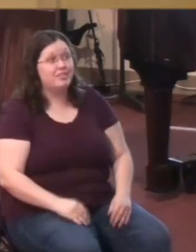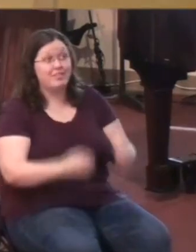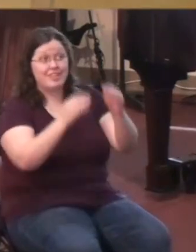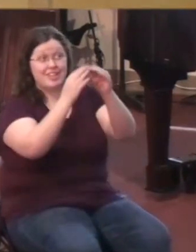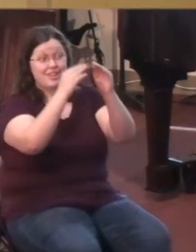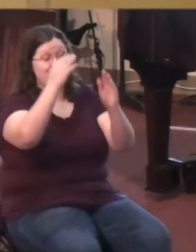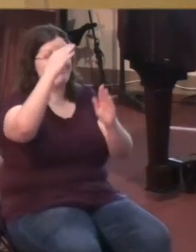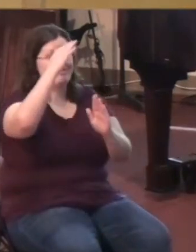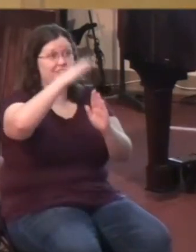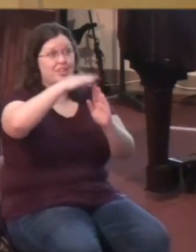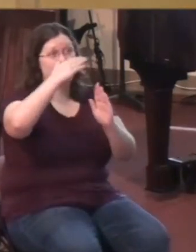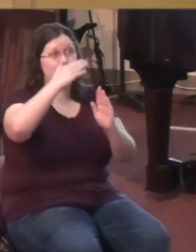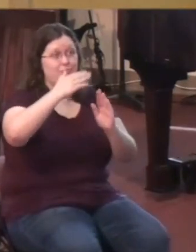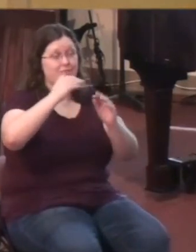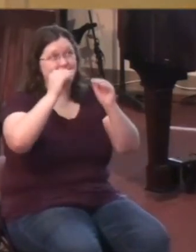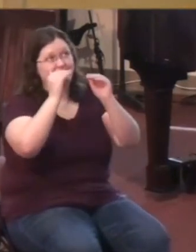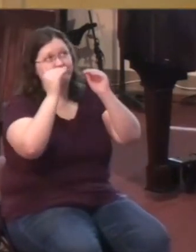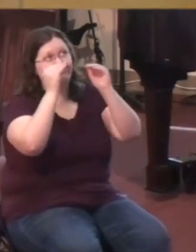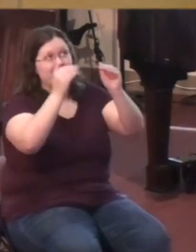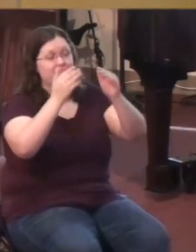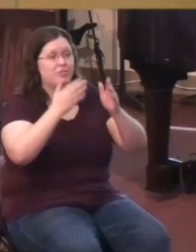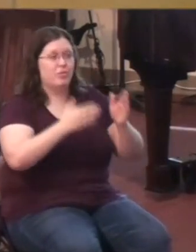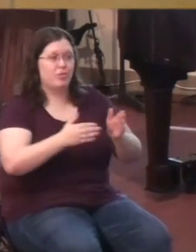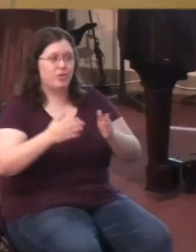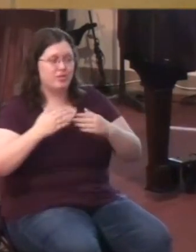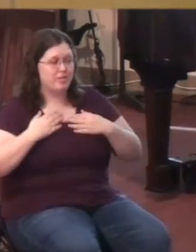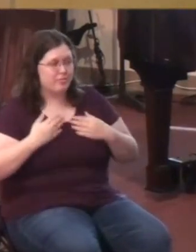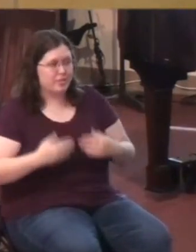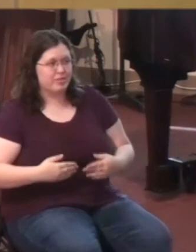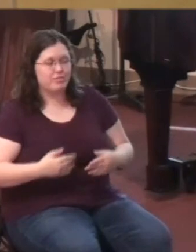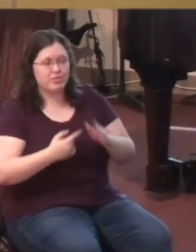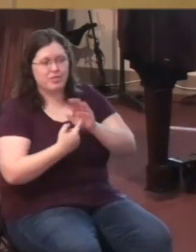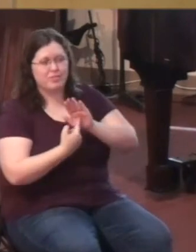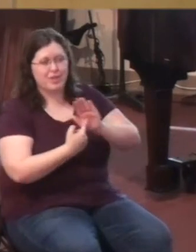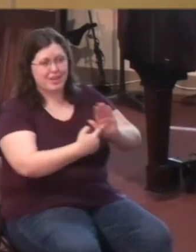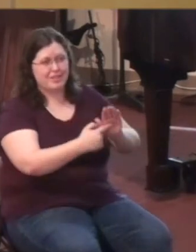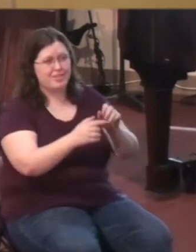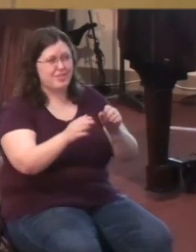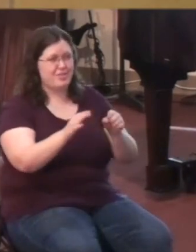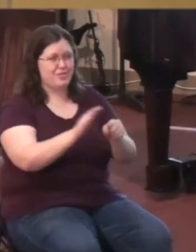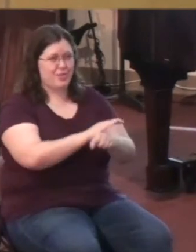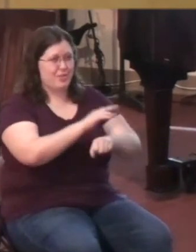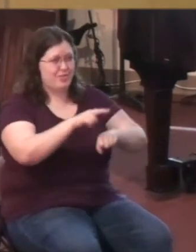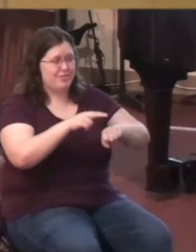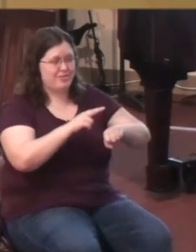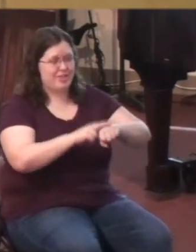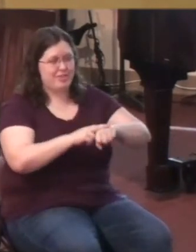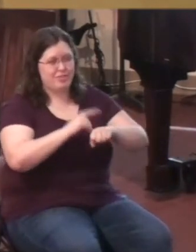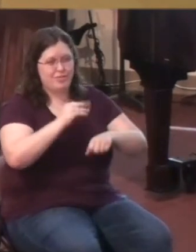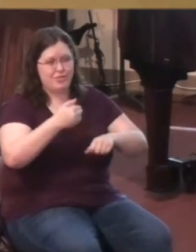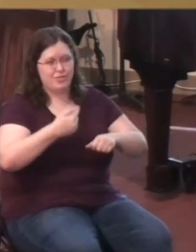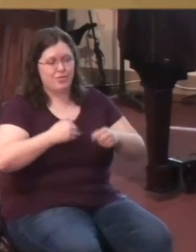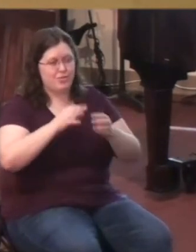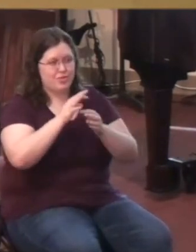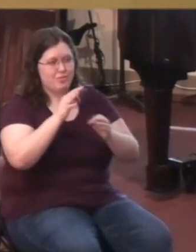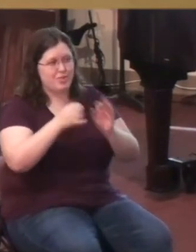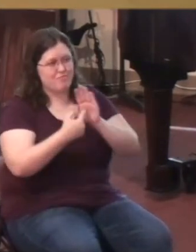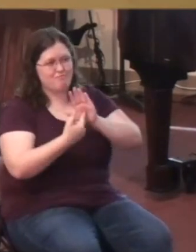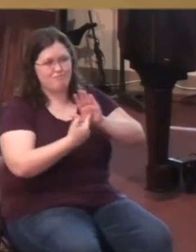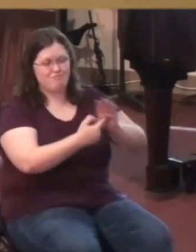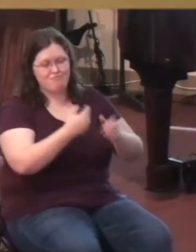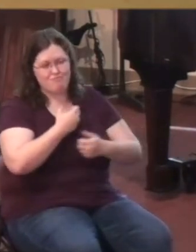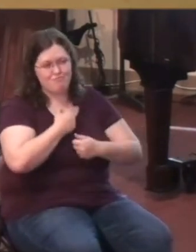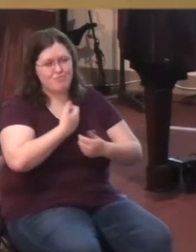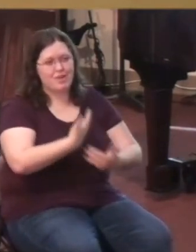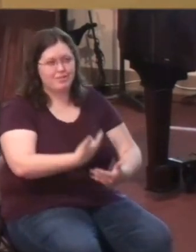highest order of being where he expressed the full nature of his soul and his spirit.